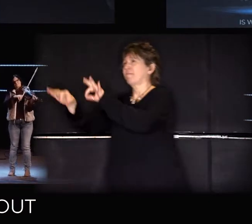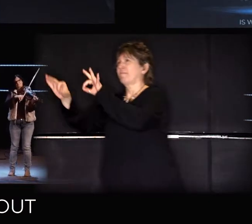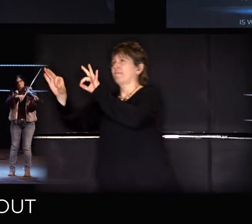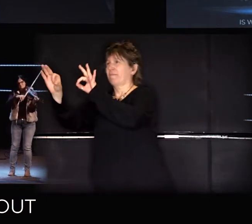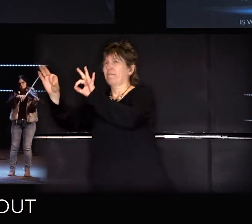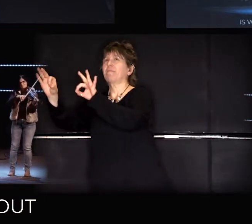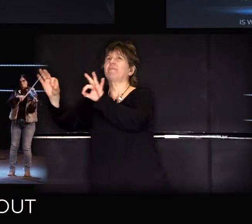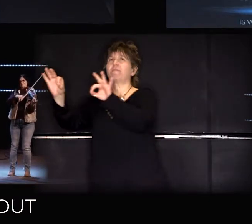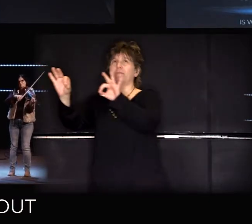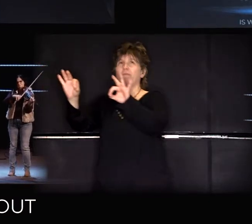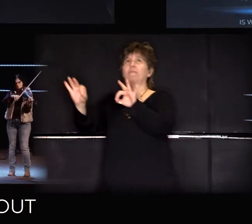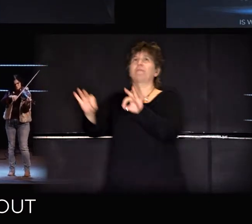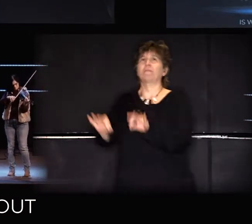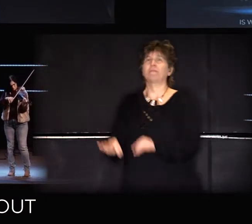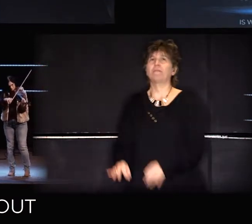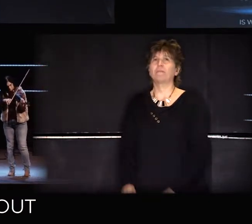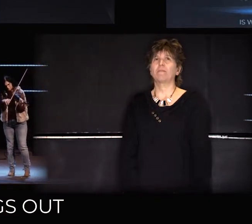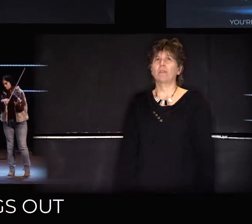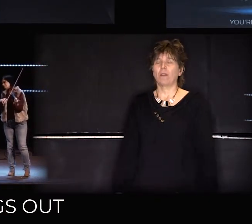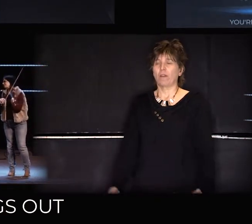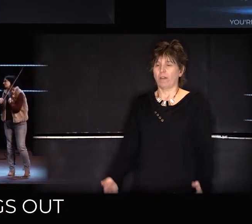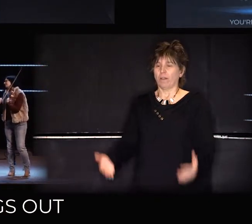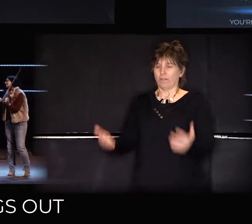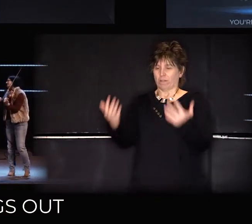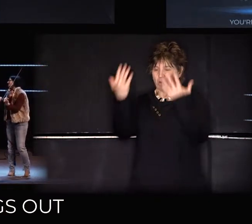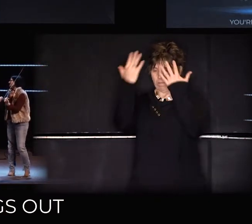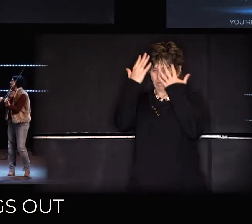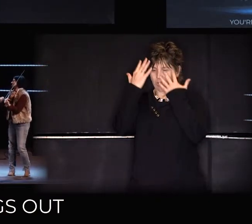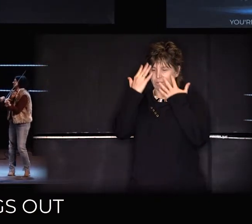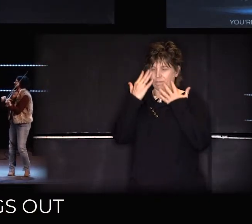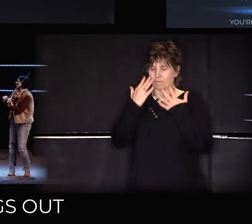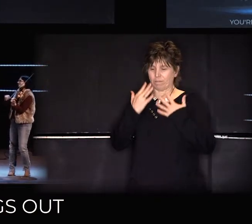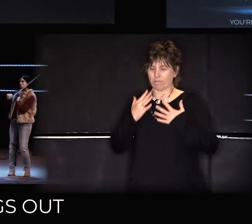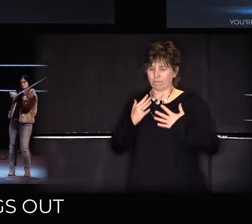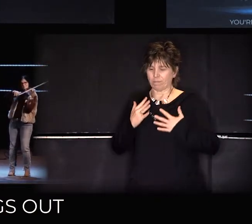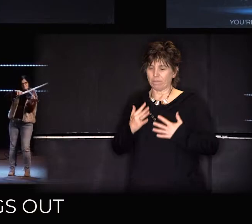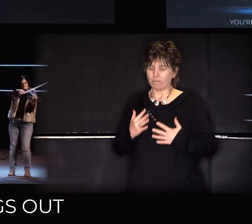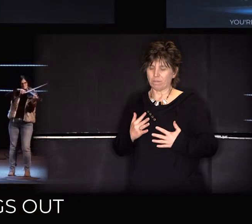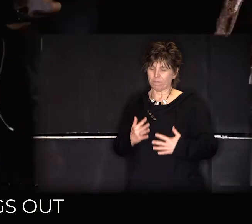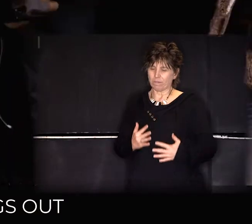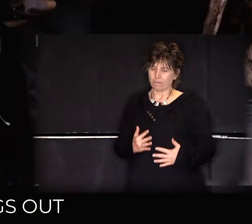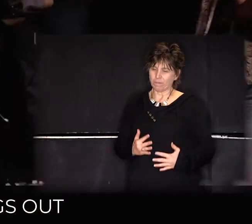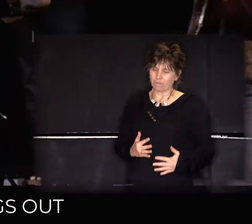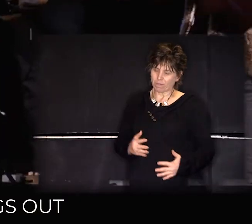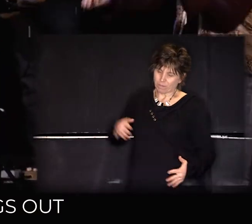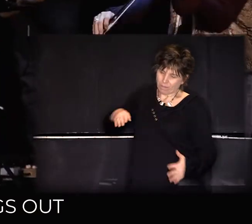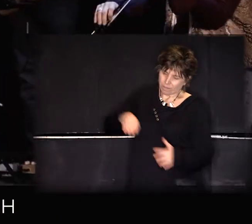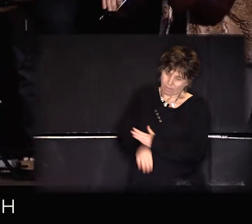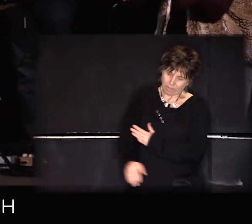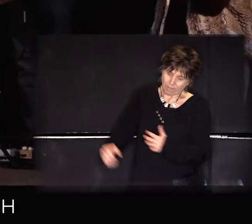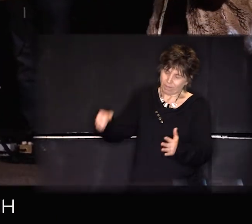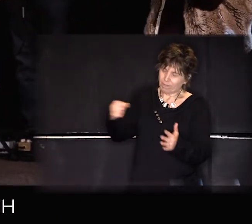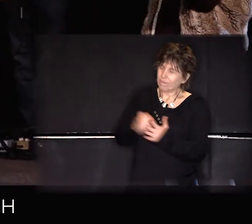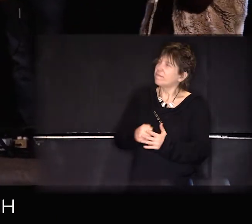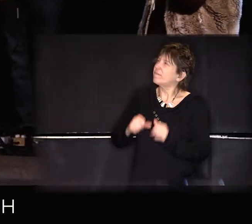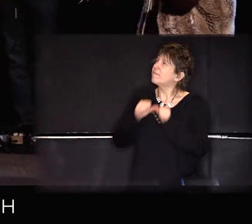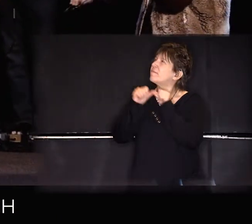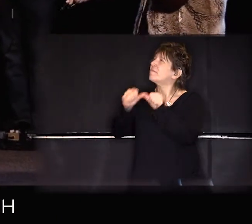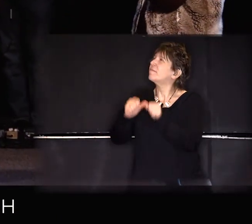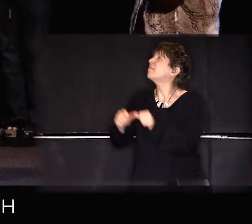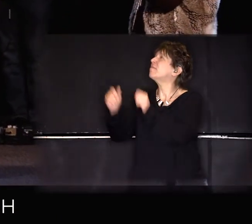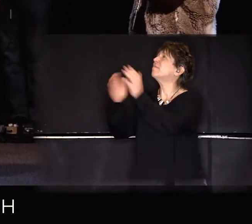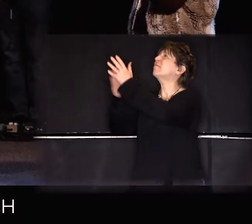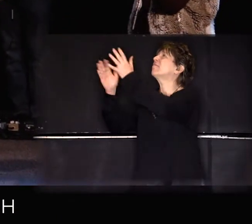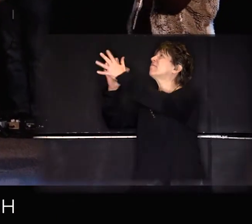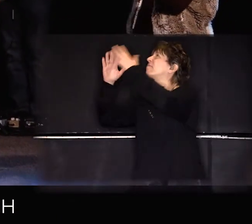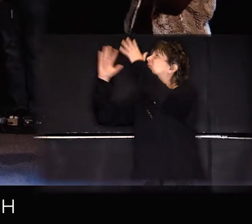all things out. Working all things out. Oh, yes, I